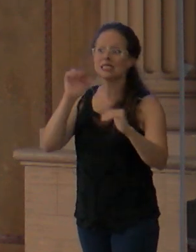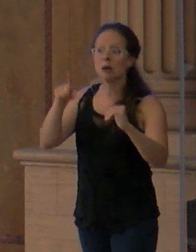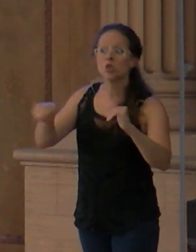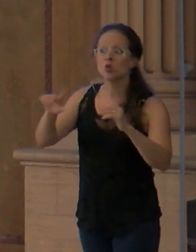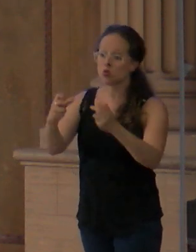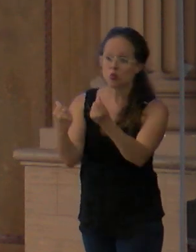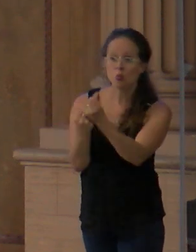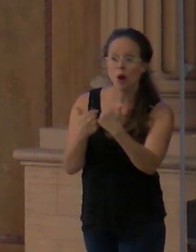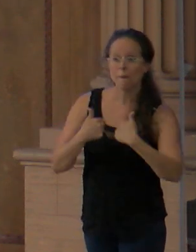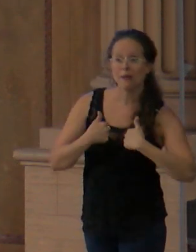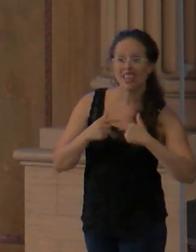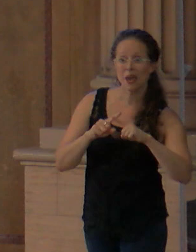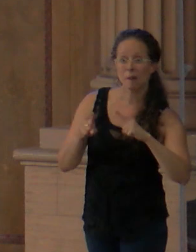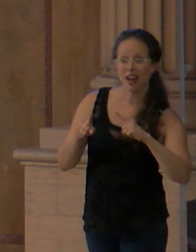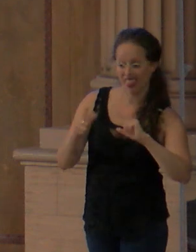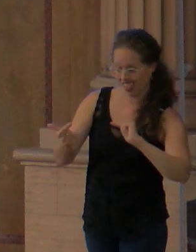from you.